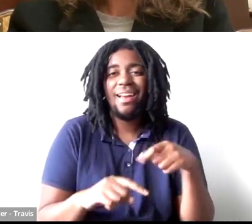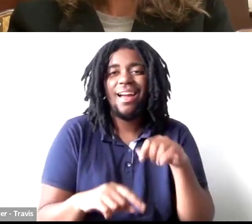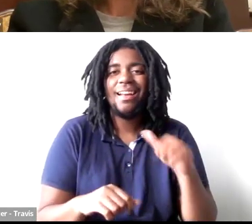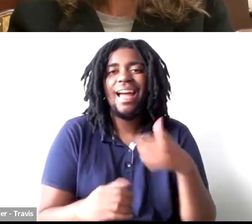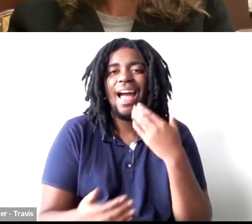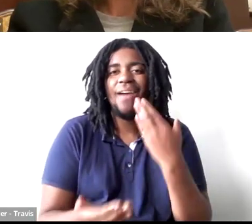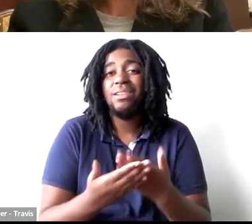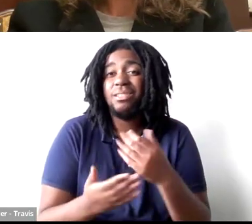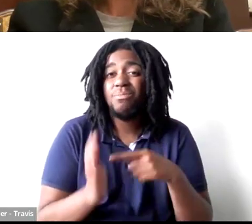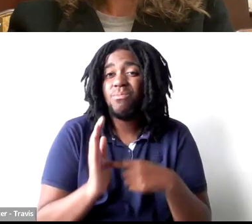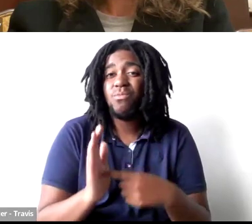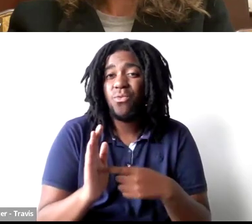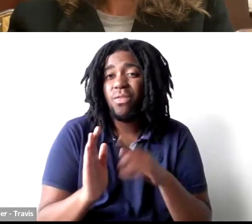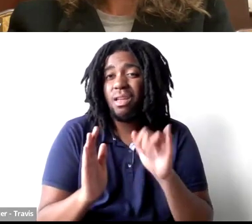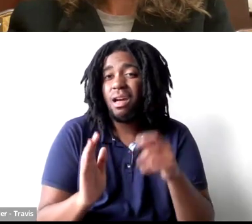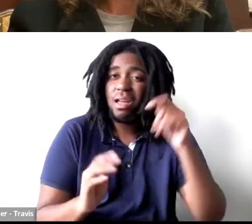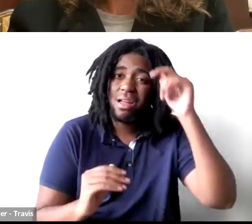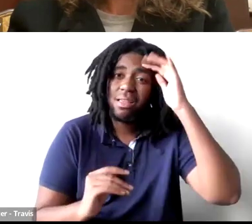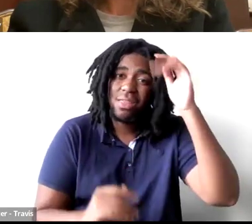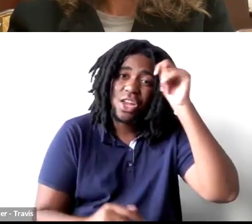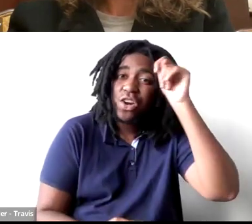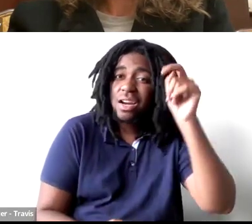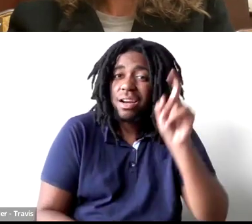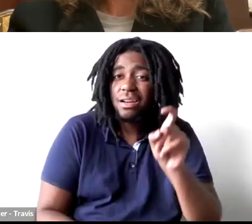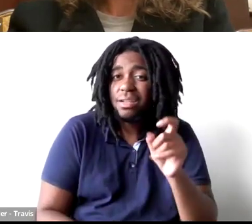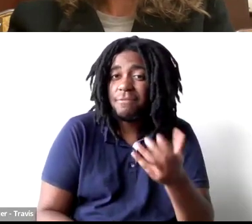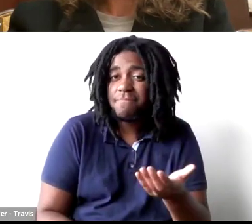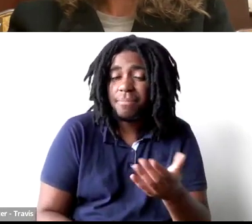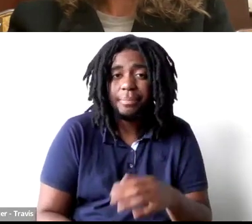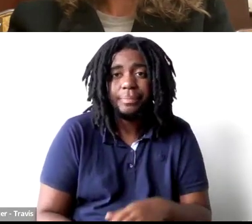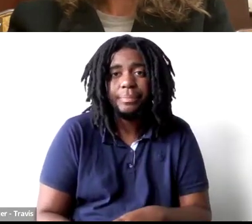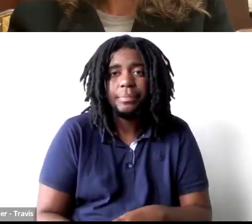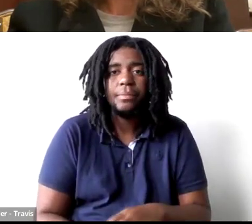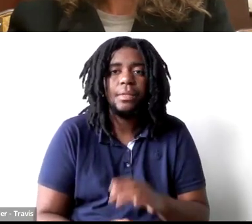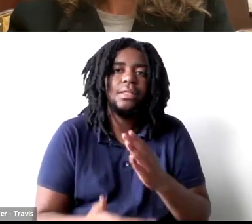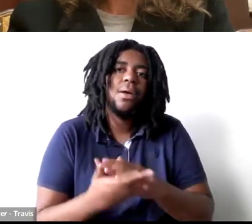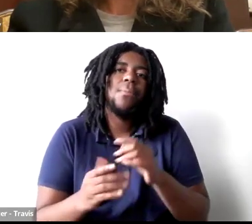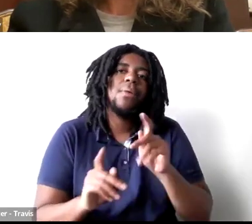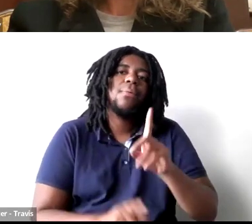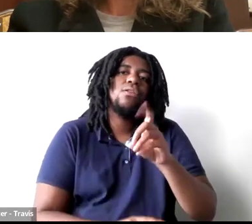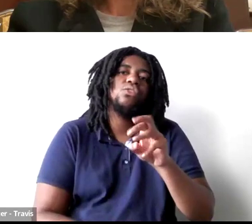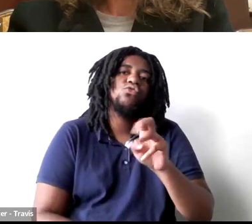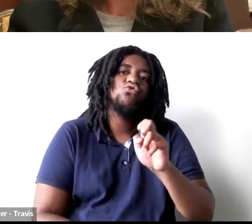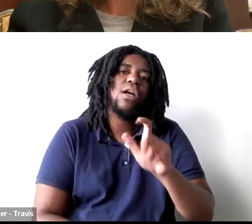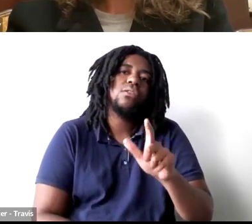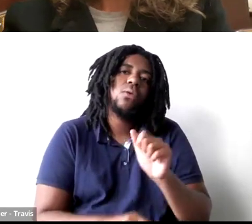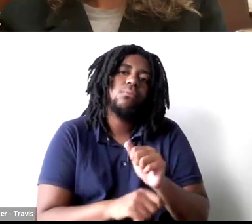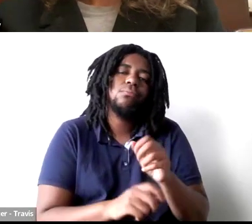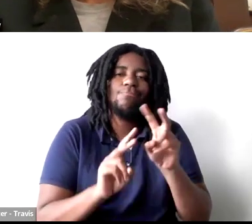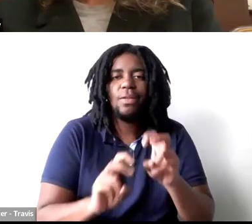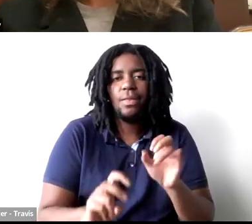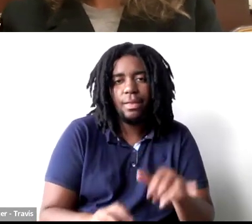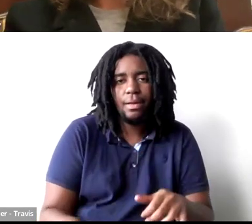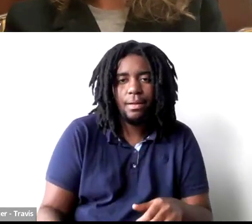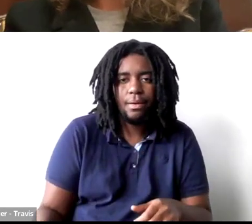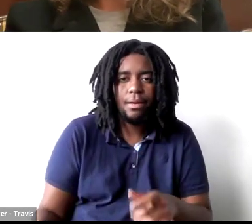the folks at Drexel working with Dr. Muschio have been looking at as well. So please do chime in. Are you